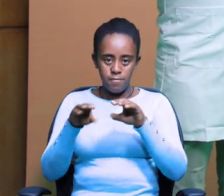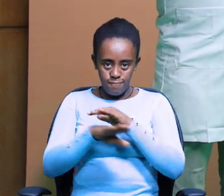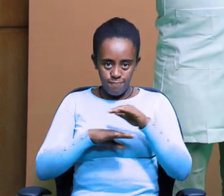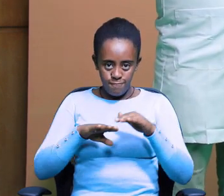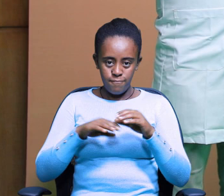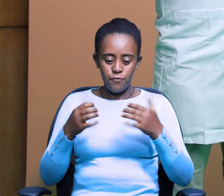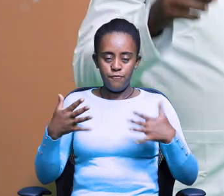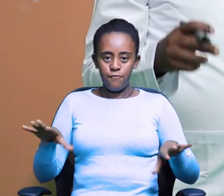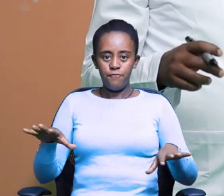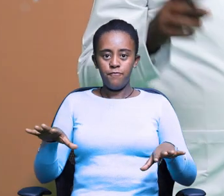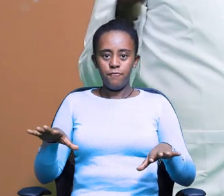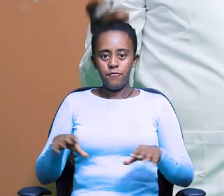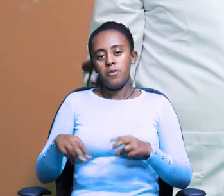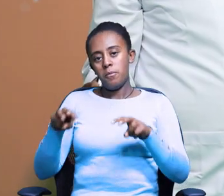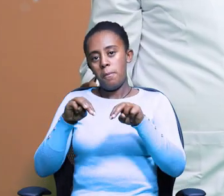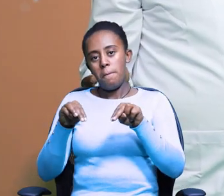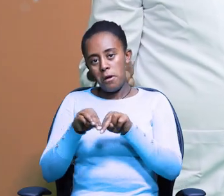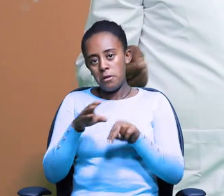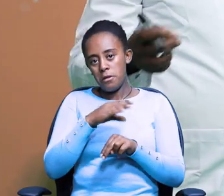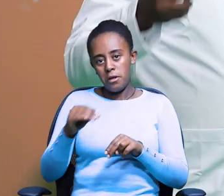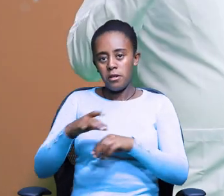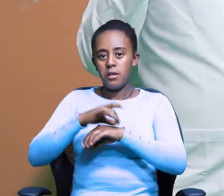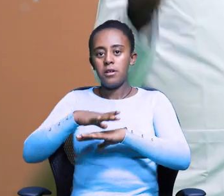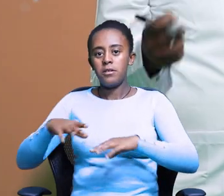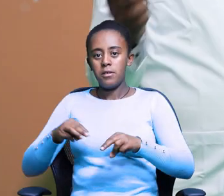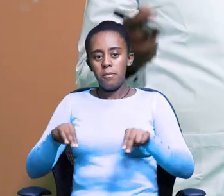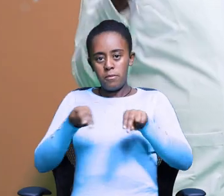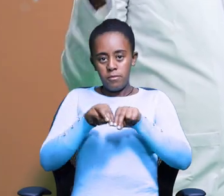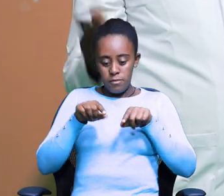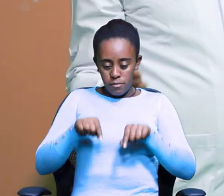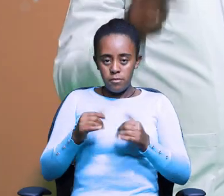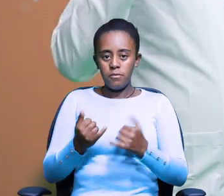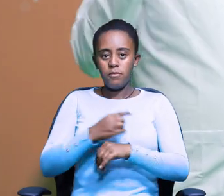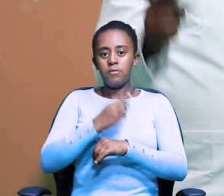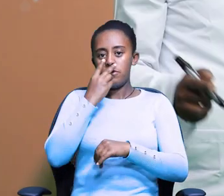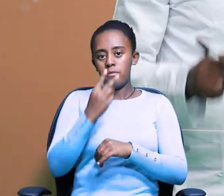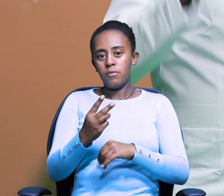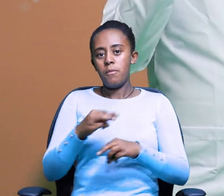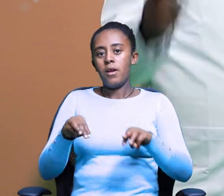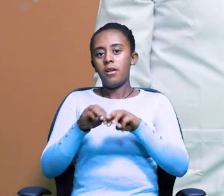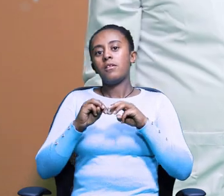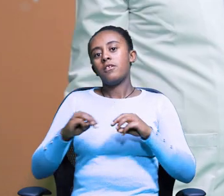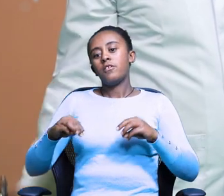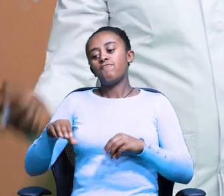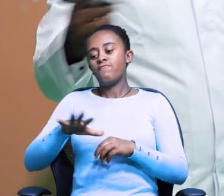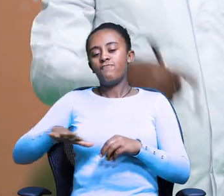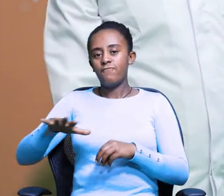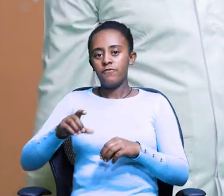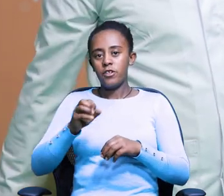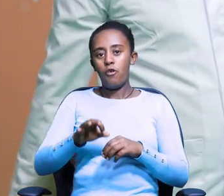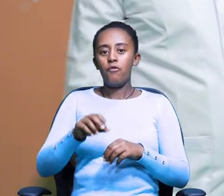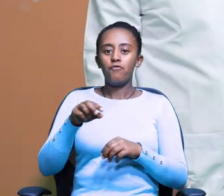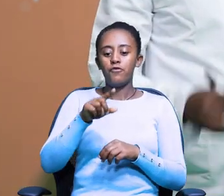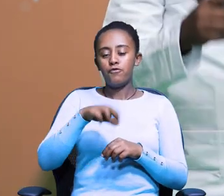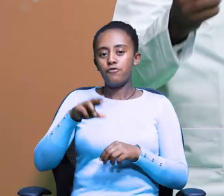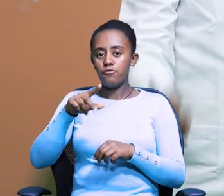we finished about magnet, Earth's magnet, and today we are going to look about magnetic field of solenoid. Let us summarize some